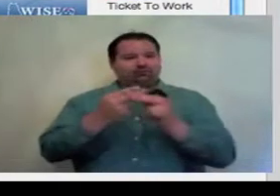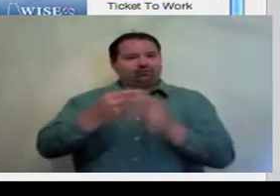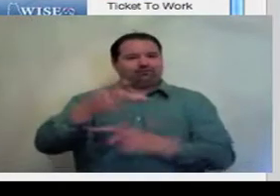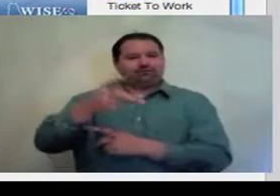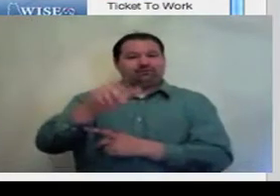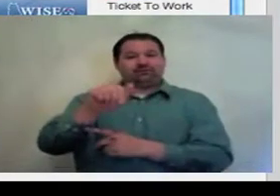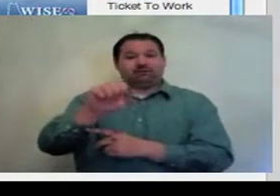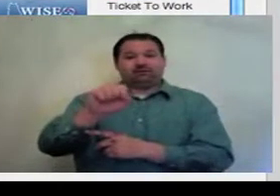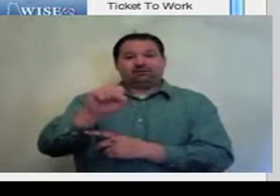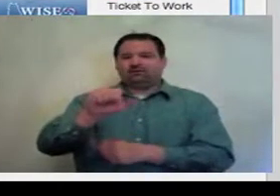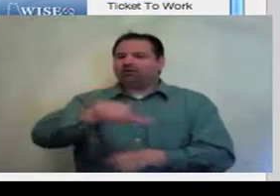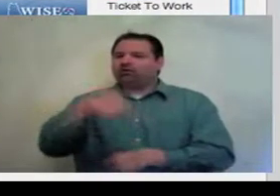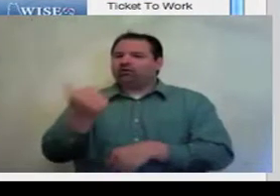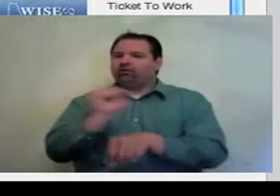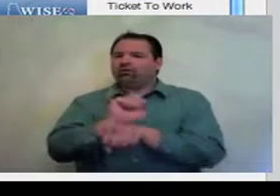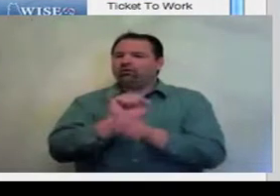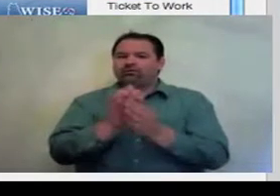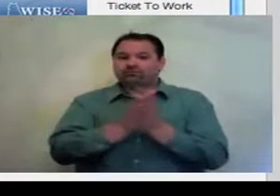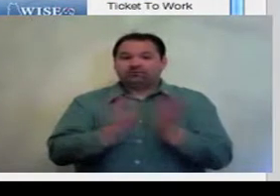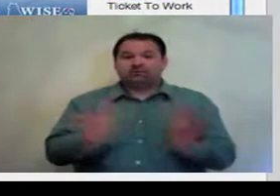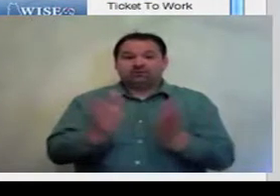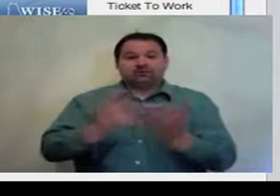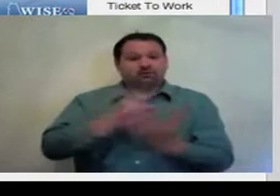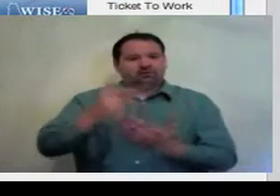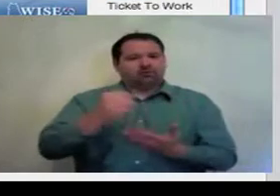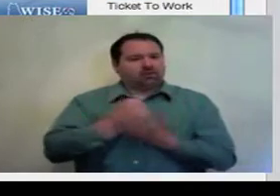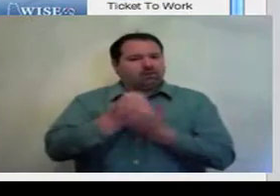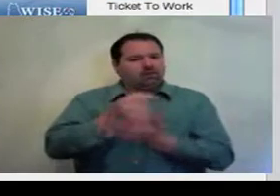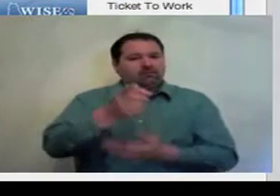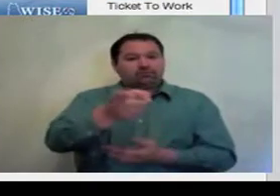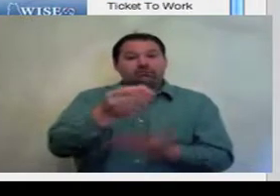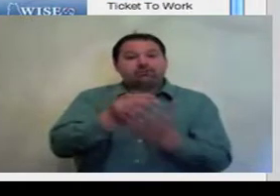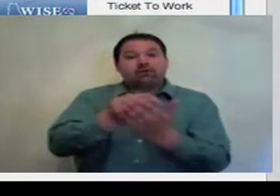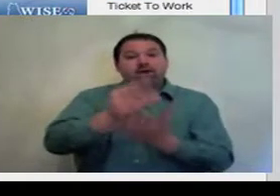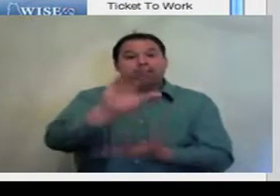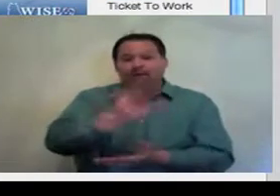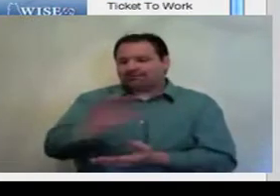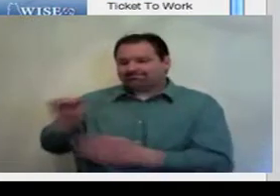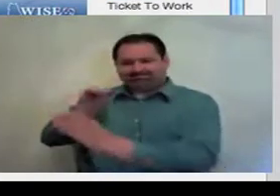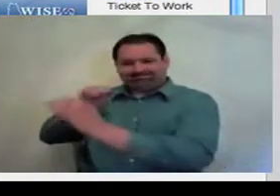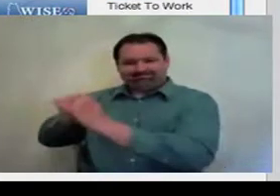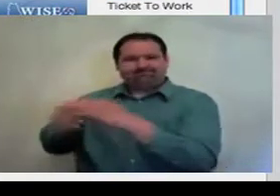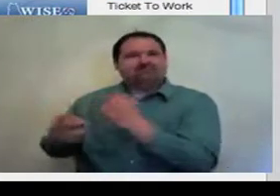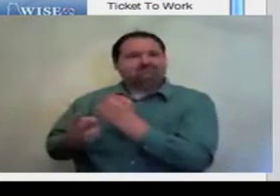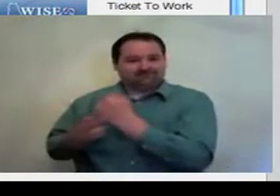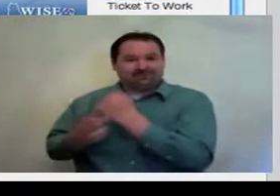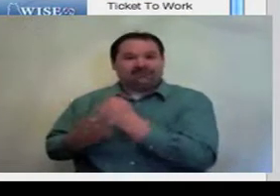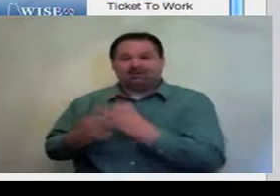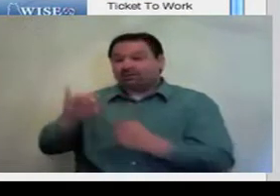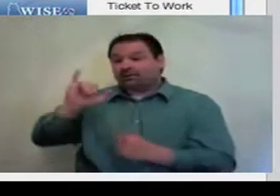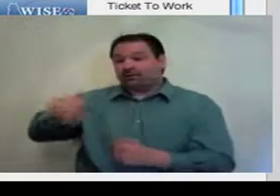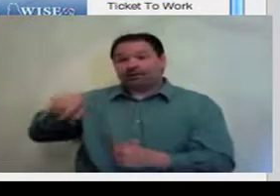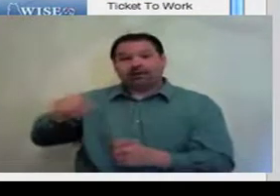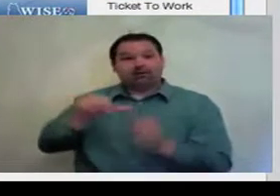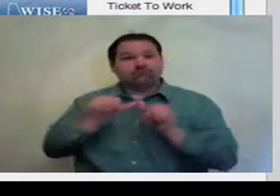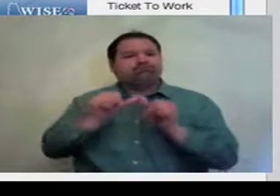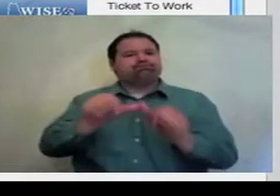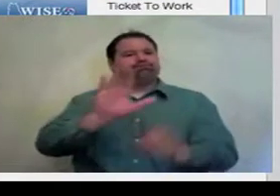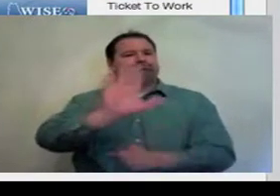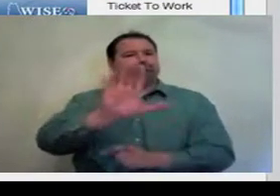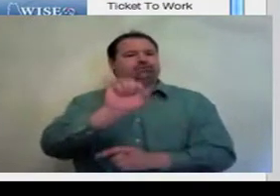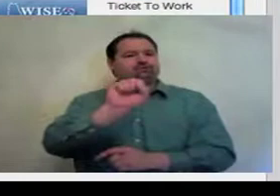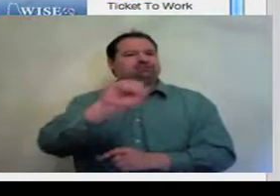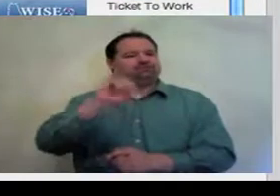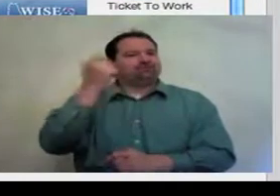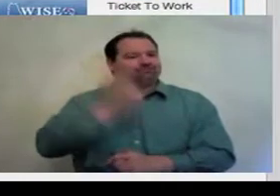Self-Support is another work incentive available to SSI recipients. And what this is a program that allows you to set aside either